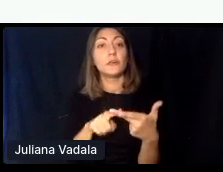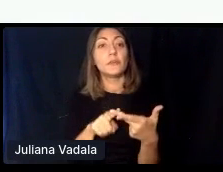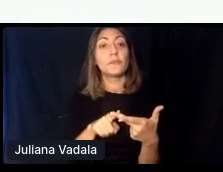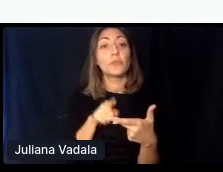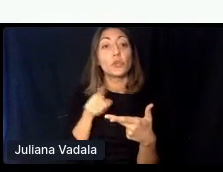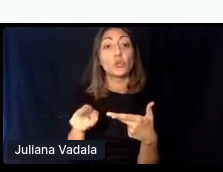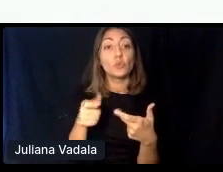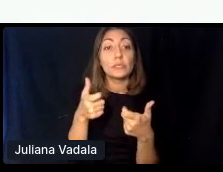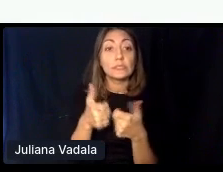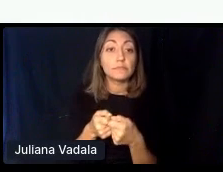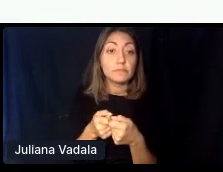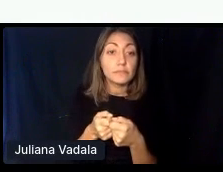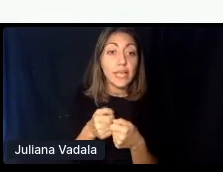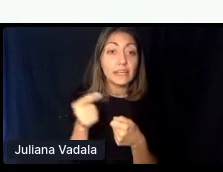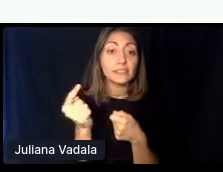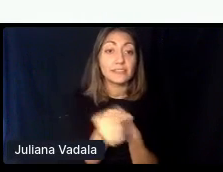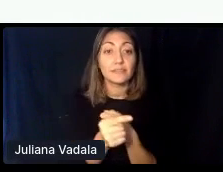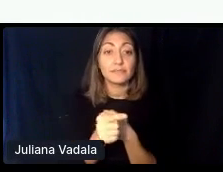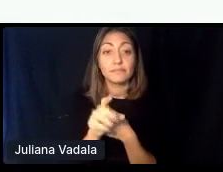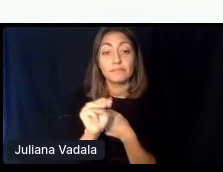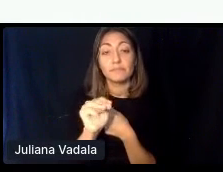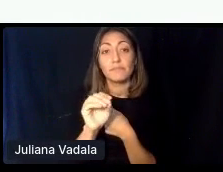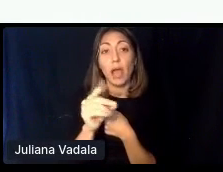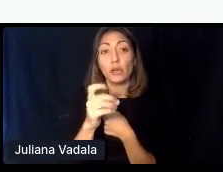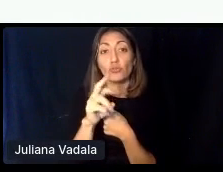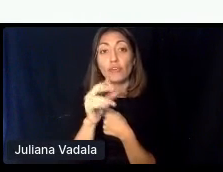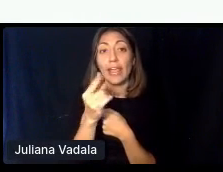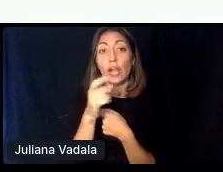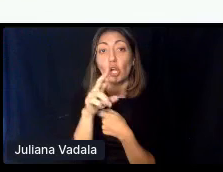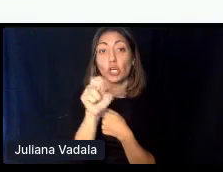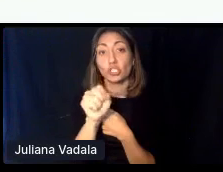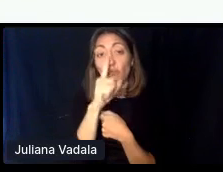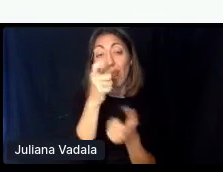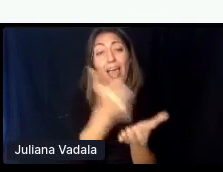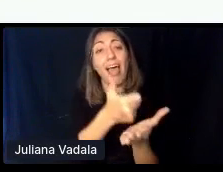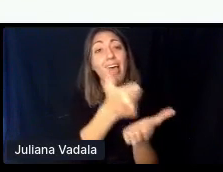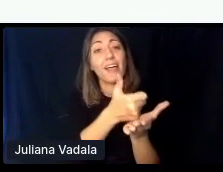a reply. So please submit your answer.